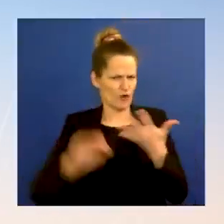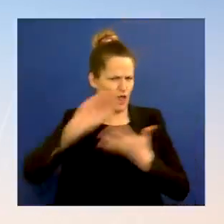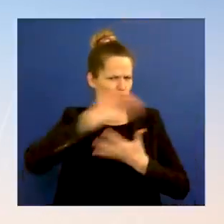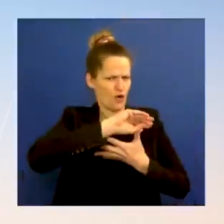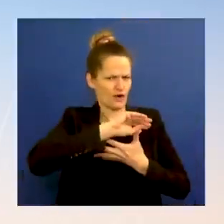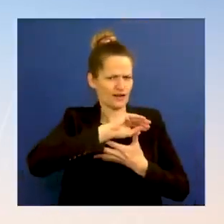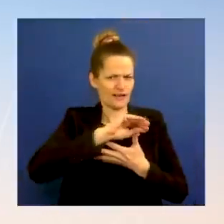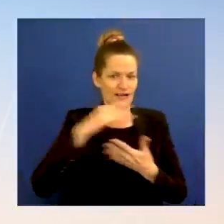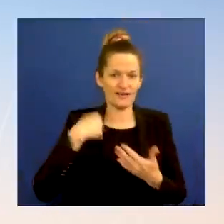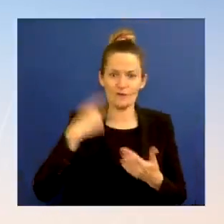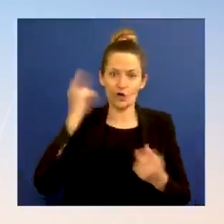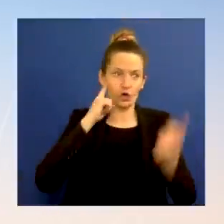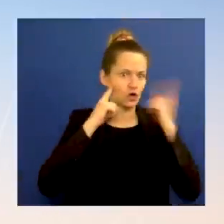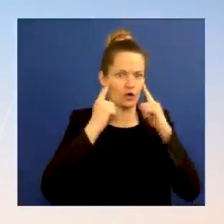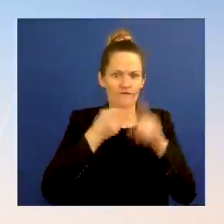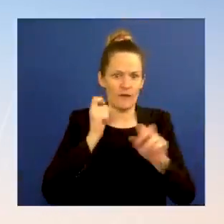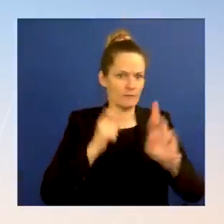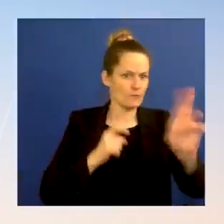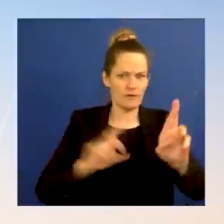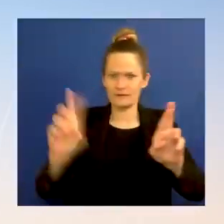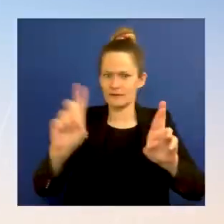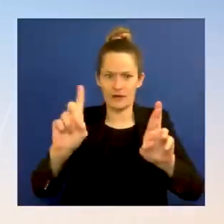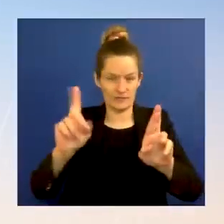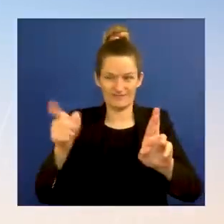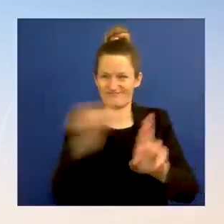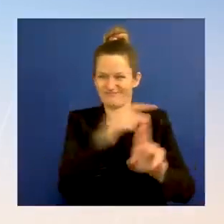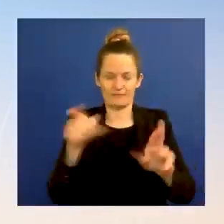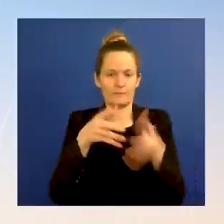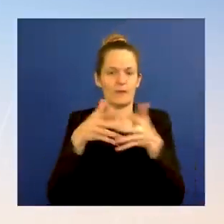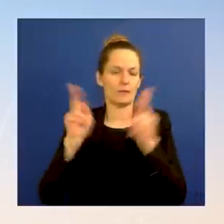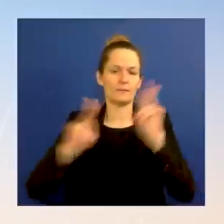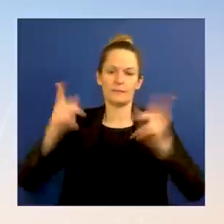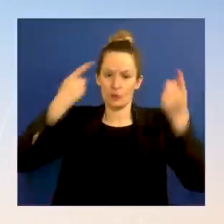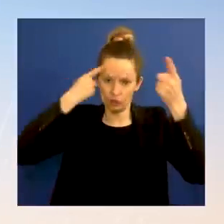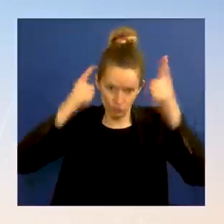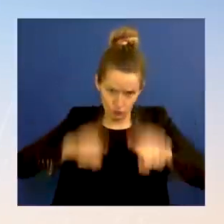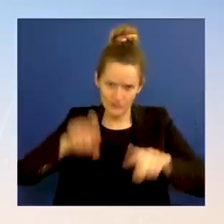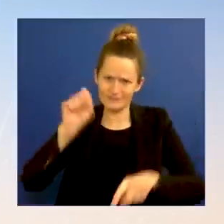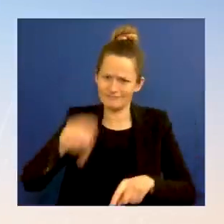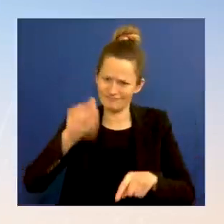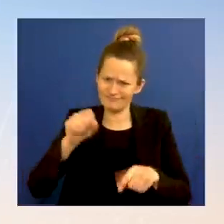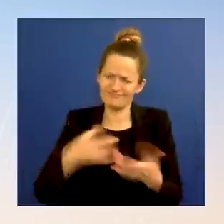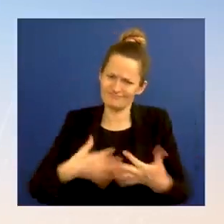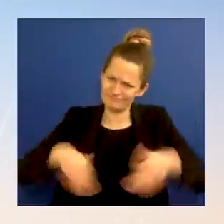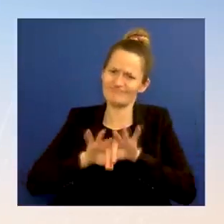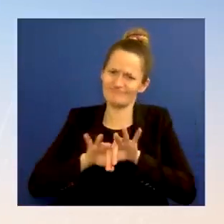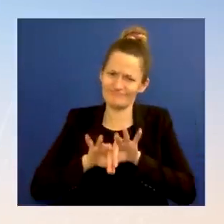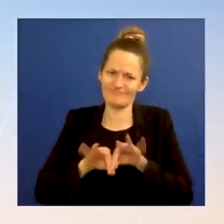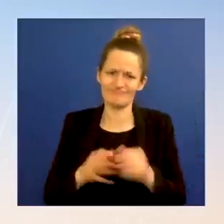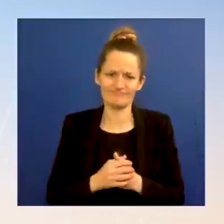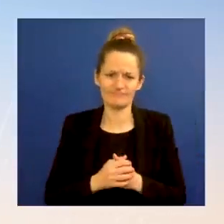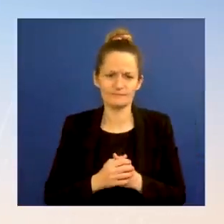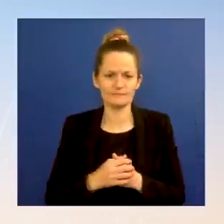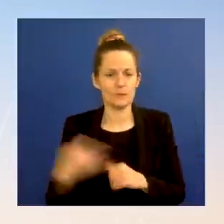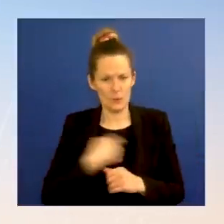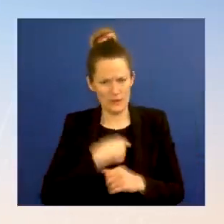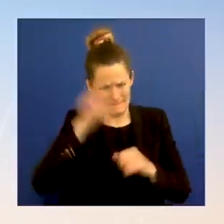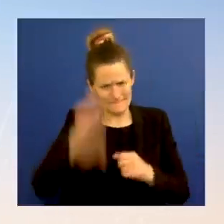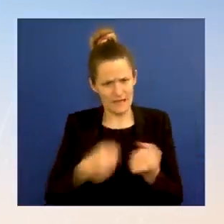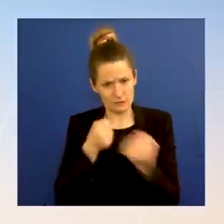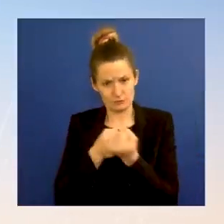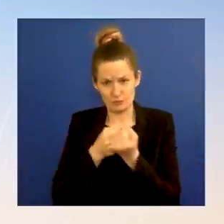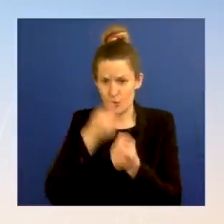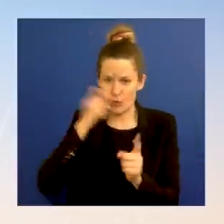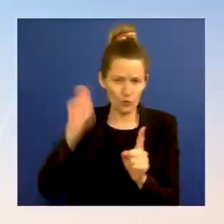American people. And it is urgent so that we can continue to deliver on our commitment to support the Ukrainian people. Second, the other part of